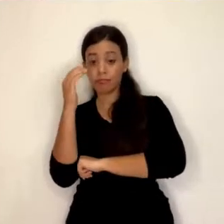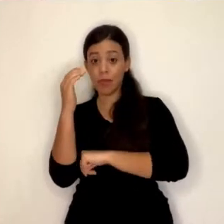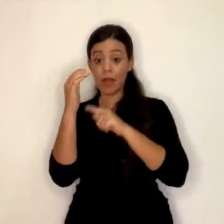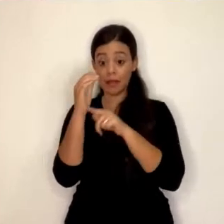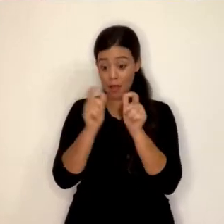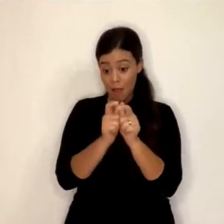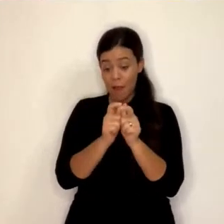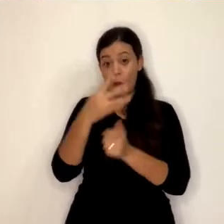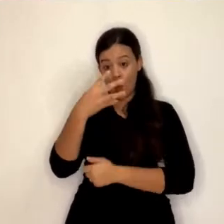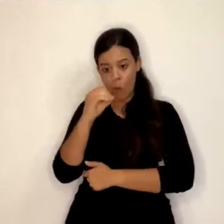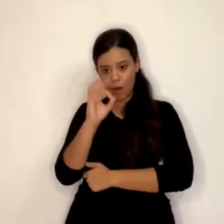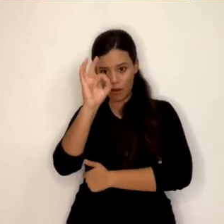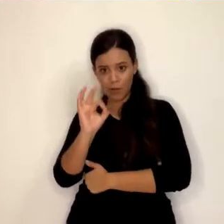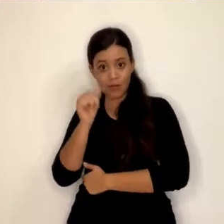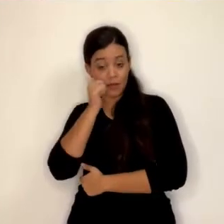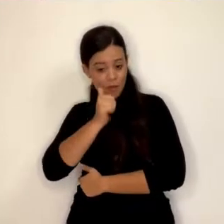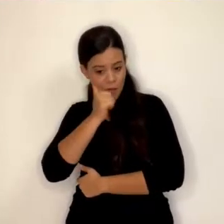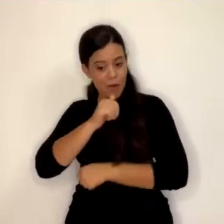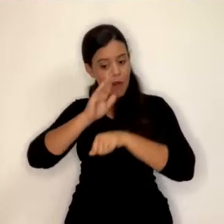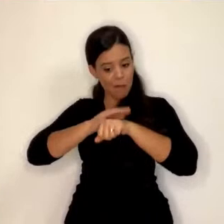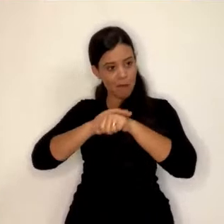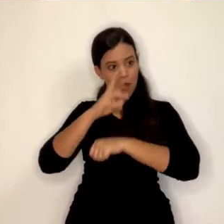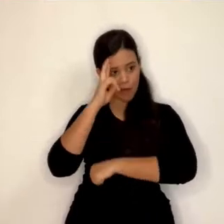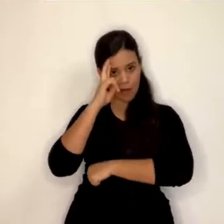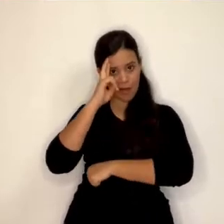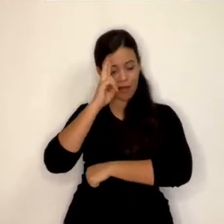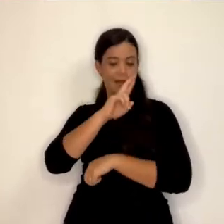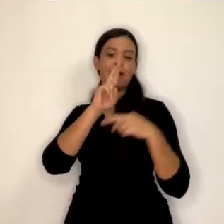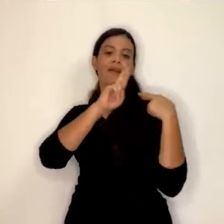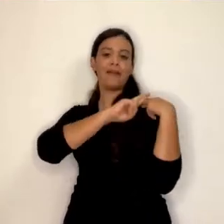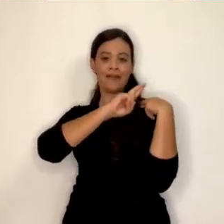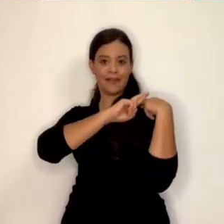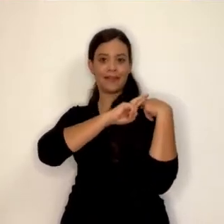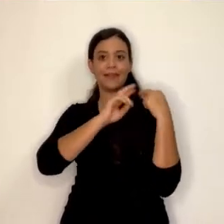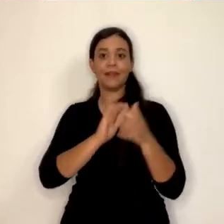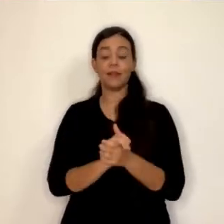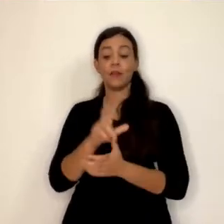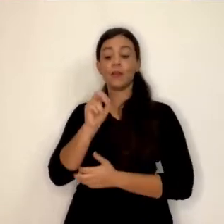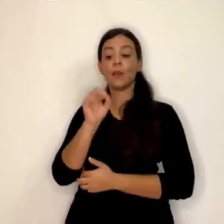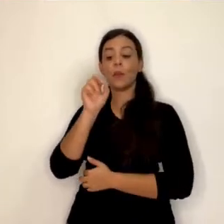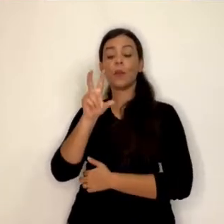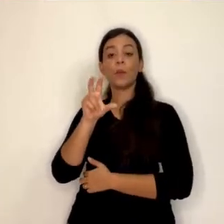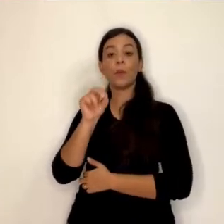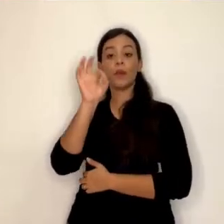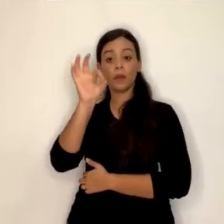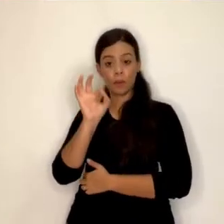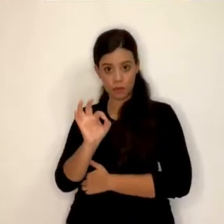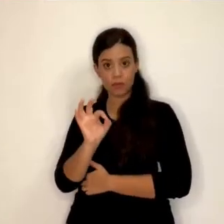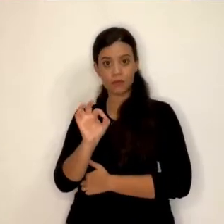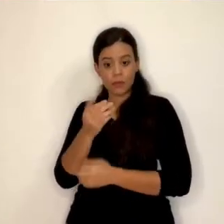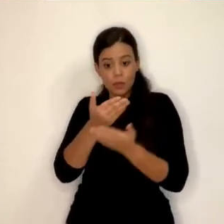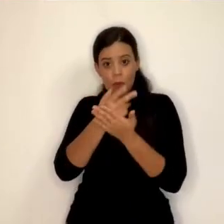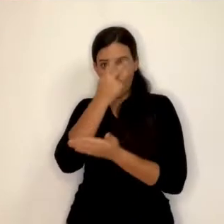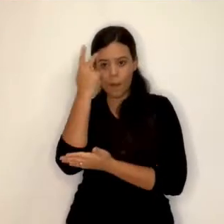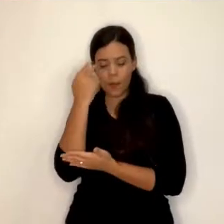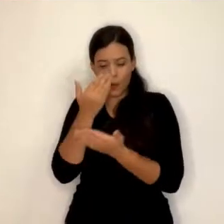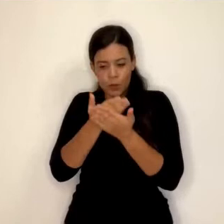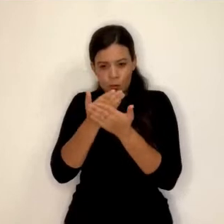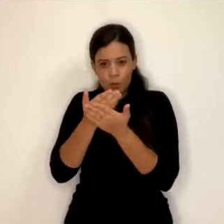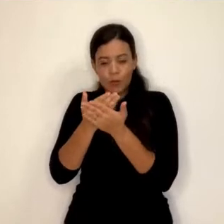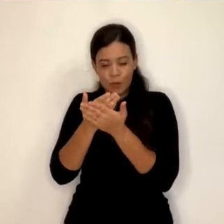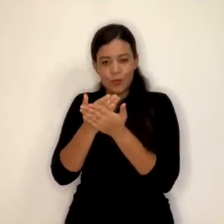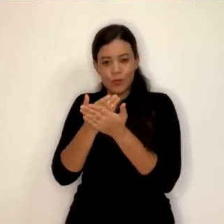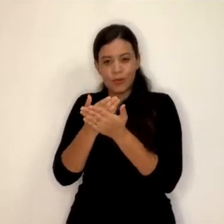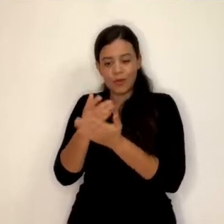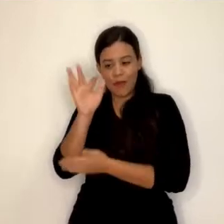the 13th in knowledge production in the world, and women produce 40% of this knowledge. 50% of